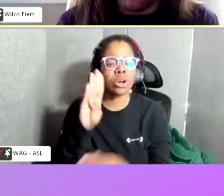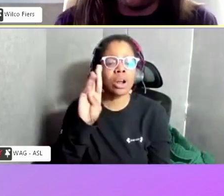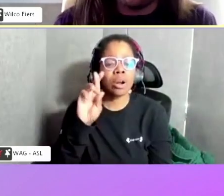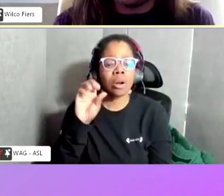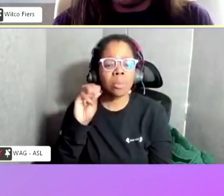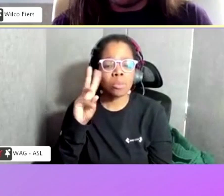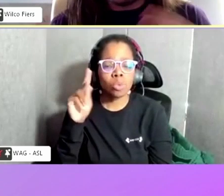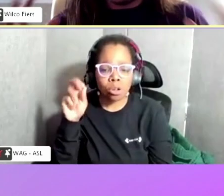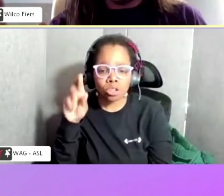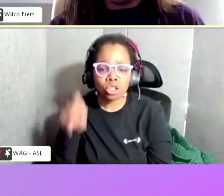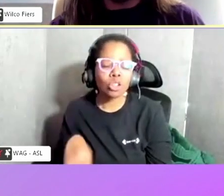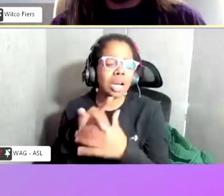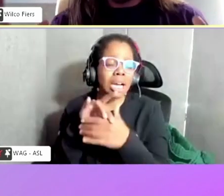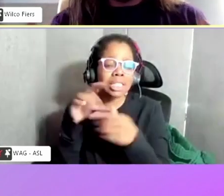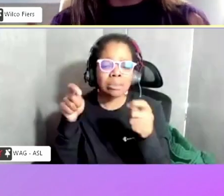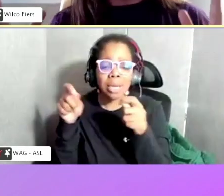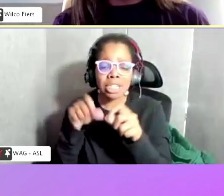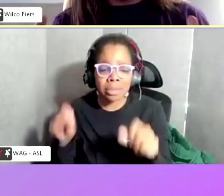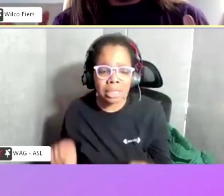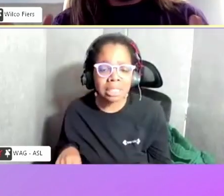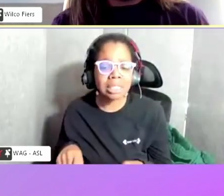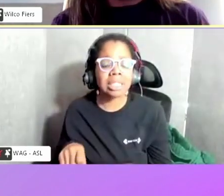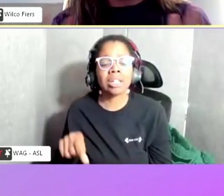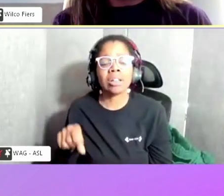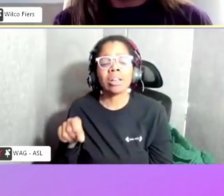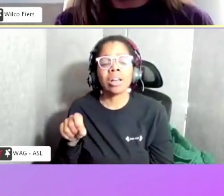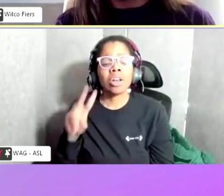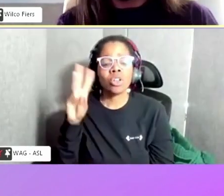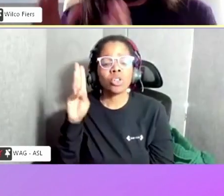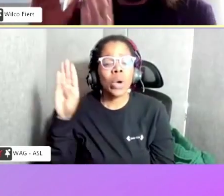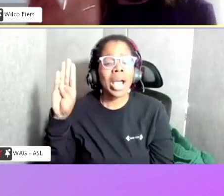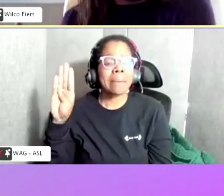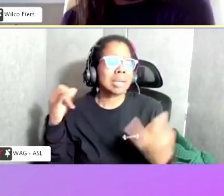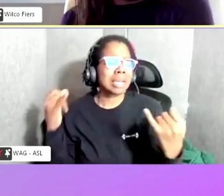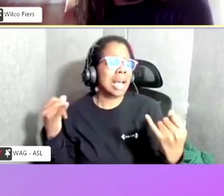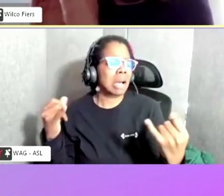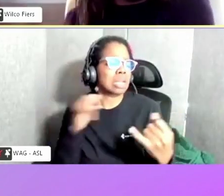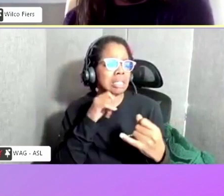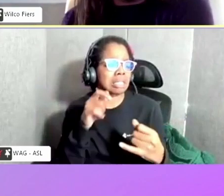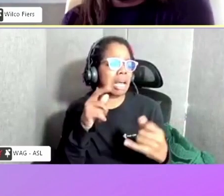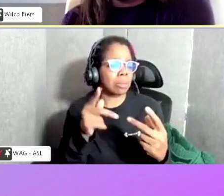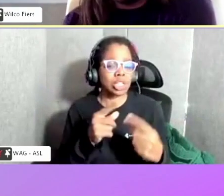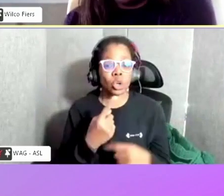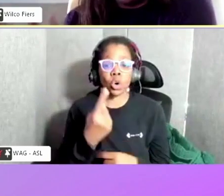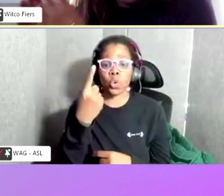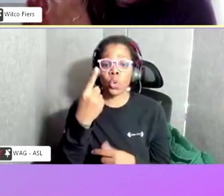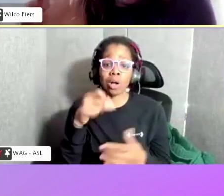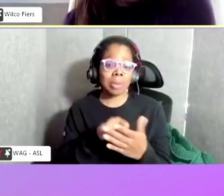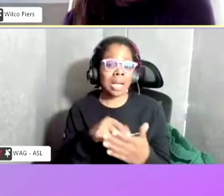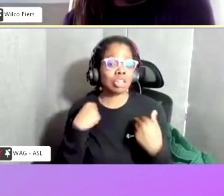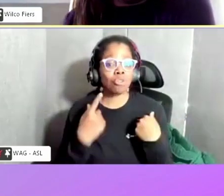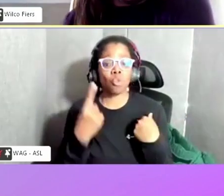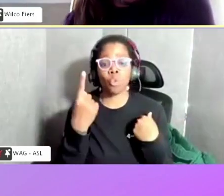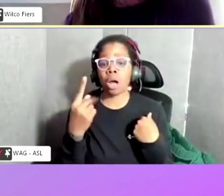content management systems. The web is no longer a place that one page has one owner